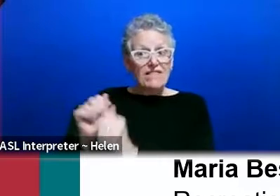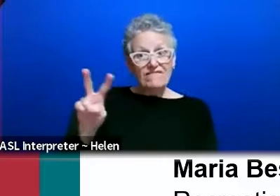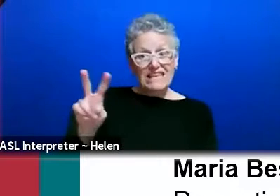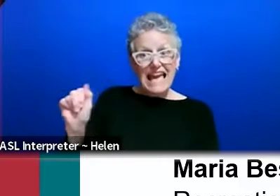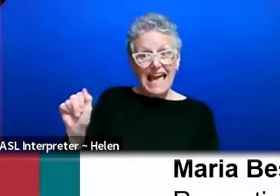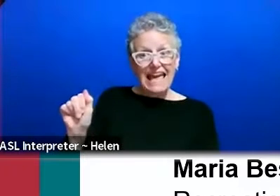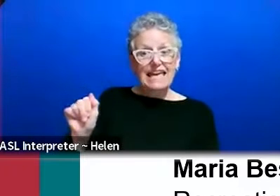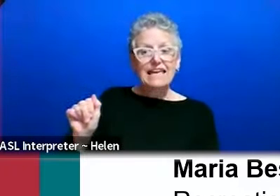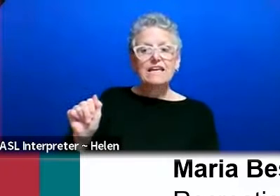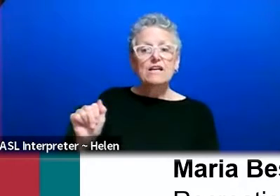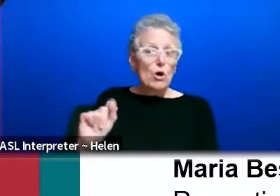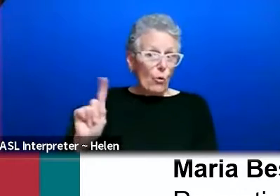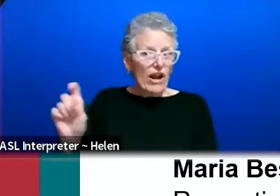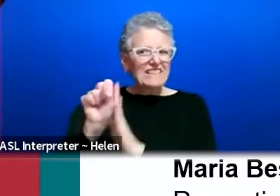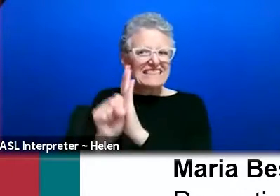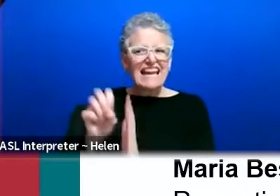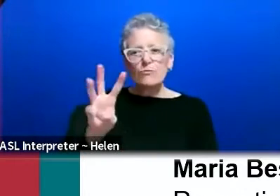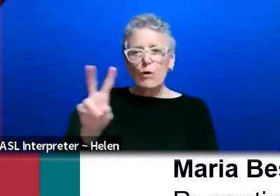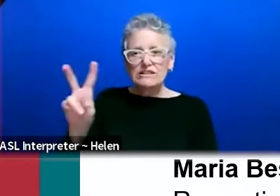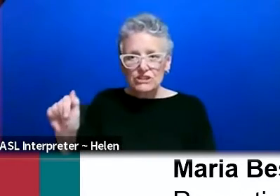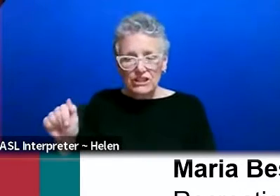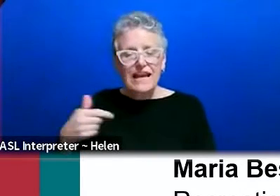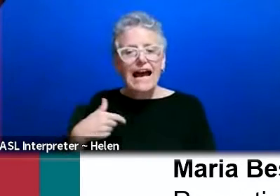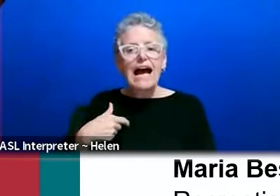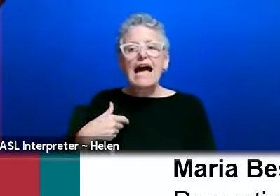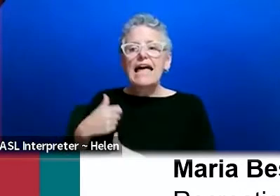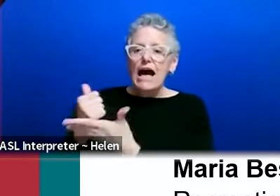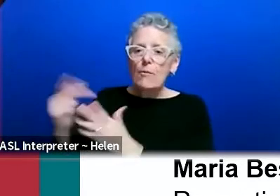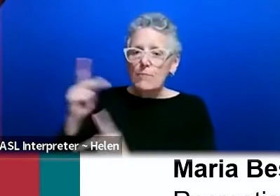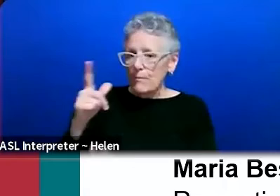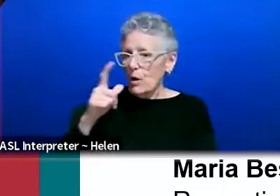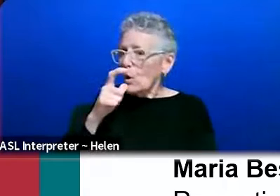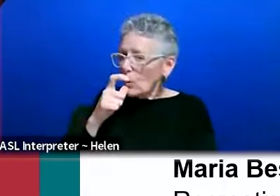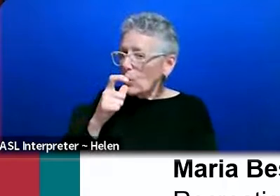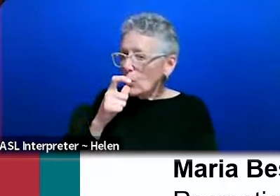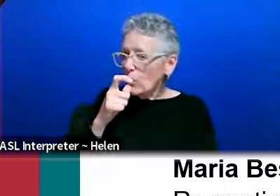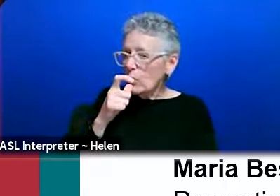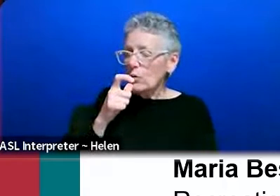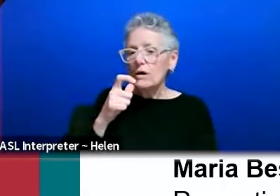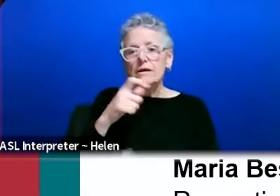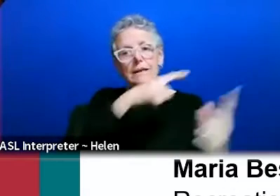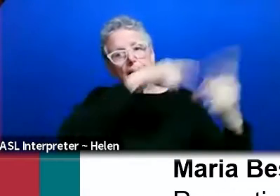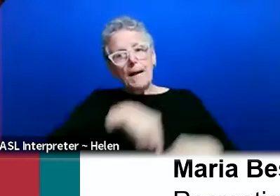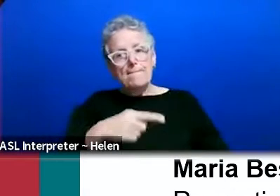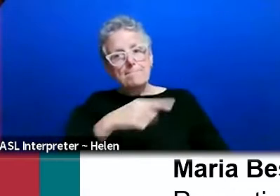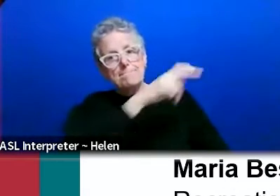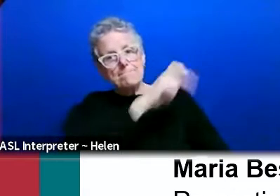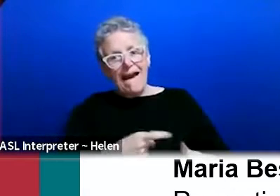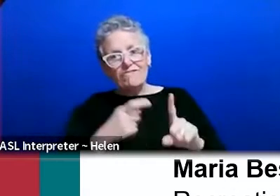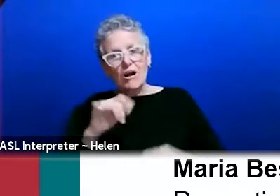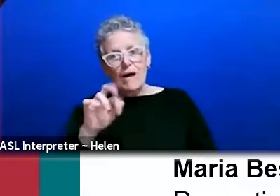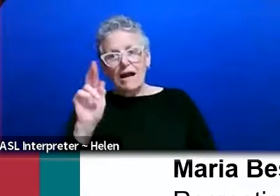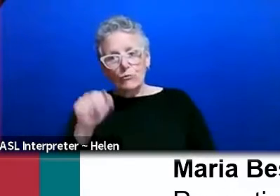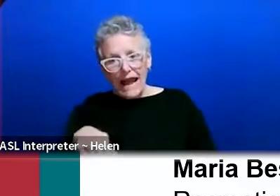West Virginia, where I treated a lot of veterans coming back and forth for multiple deployments in Iraq and Afghanistan.